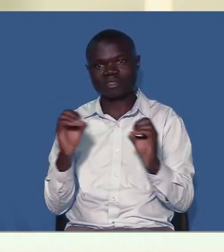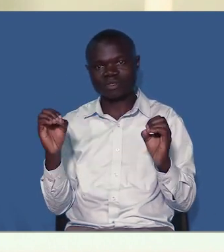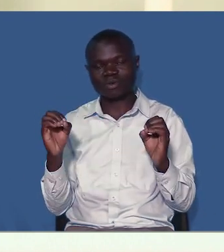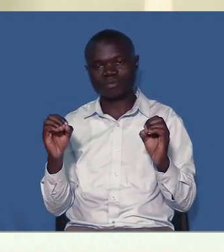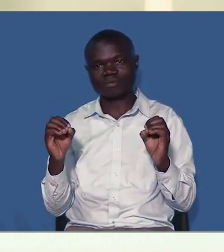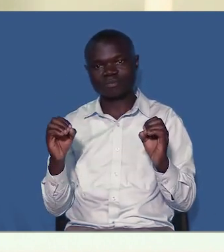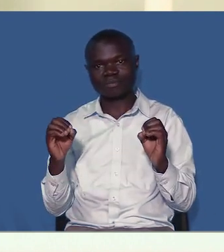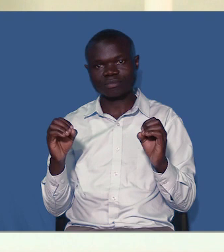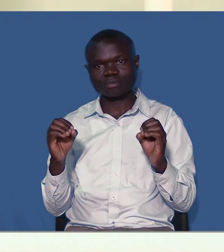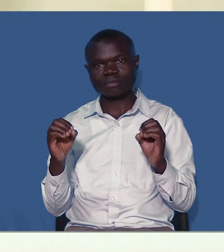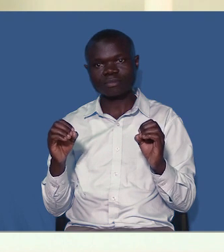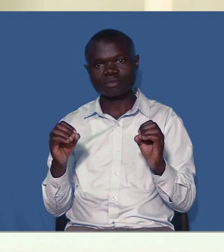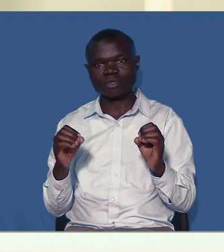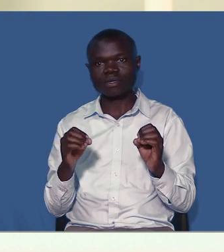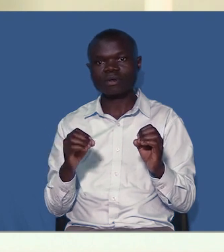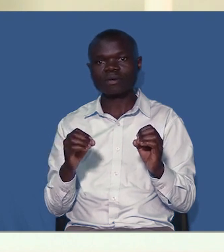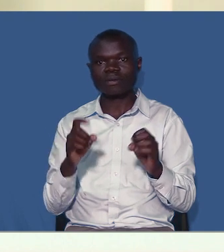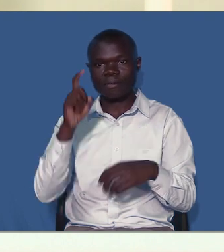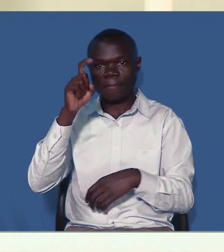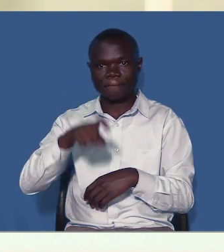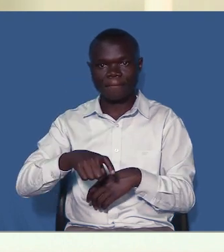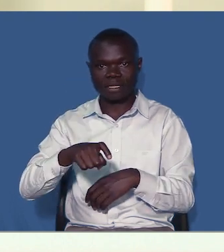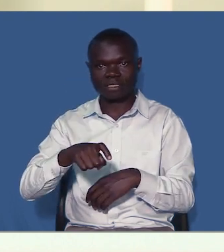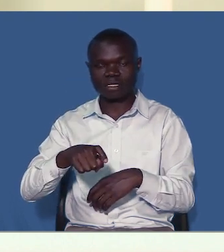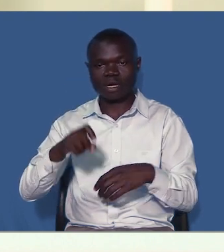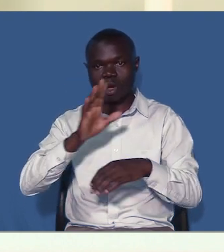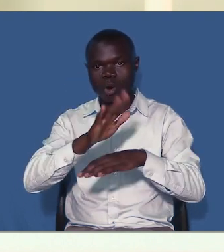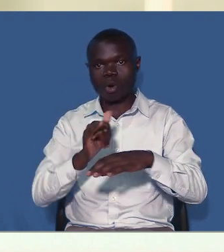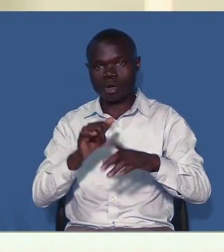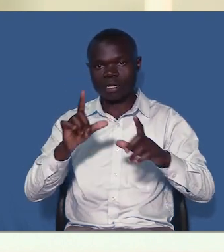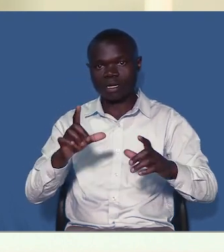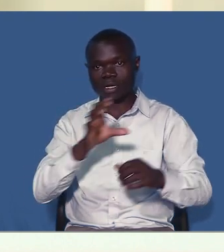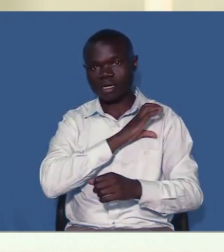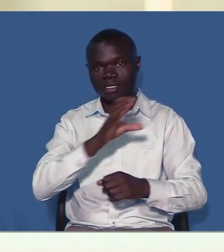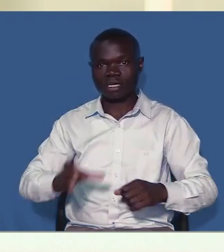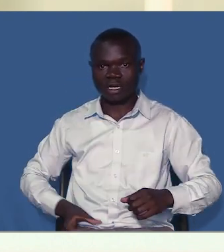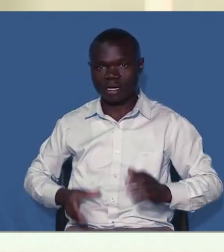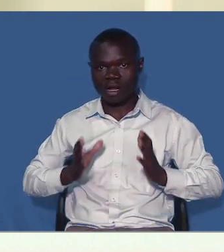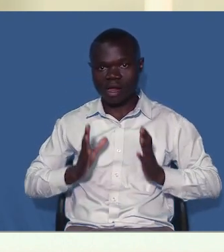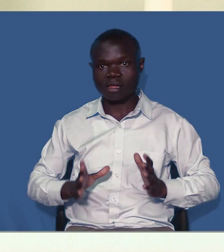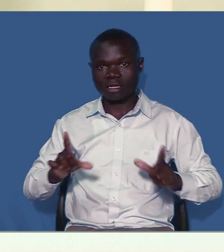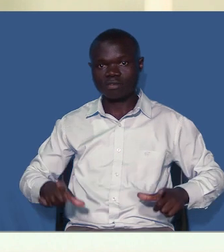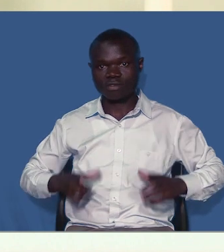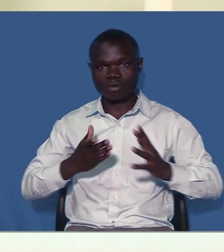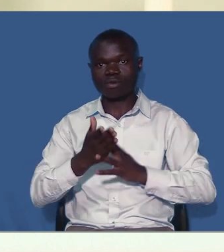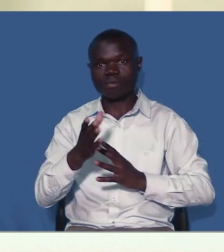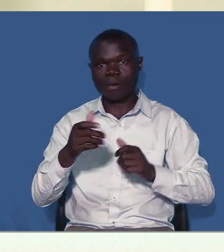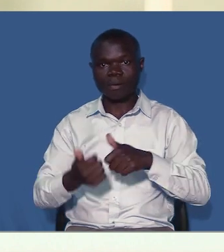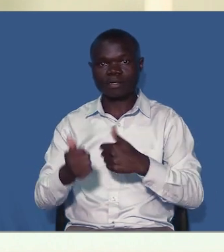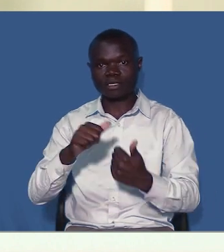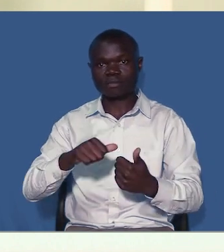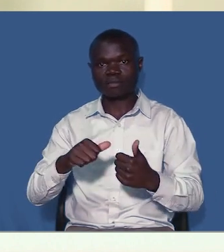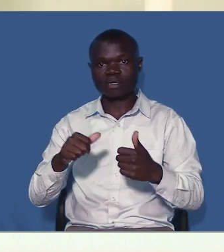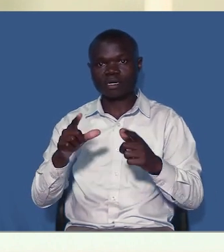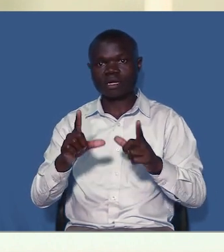Ultimately, we need to call Christian living through baptism as a lifelong journey of faith.